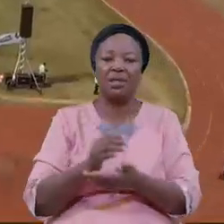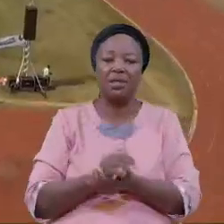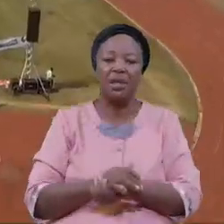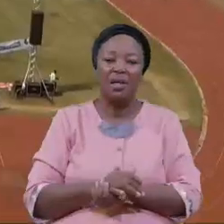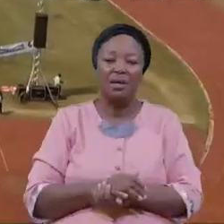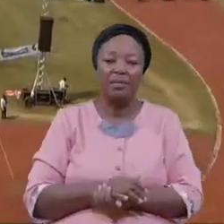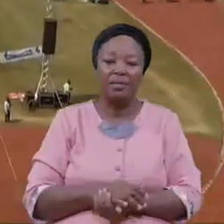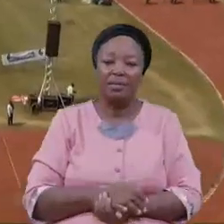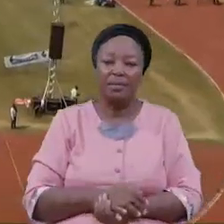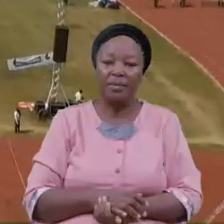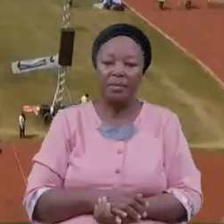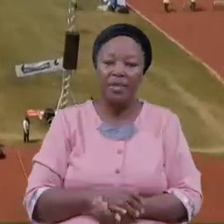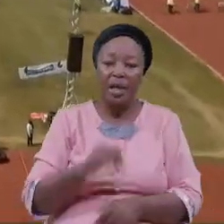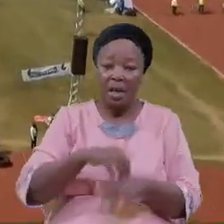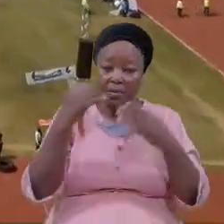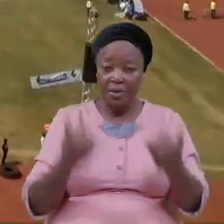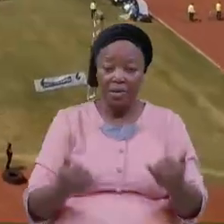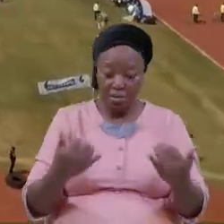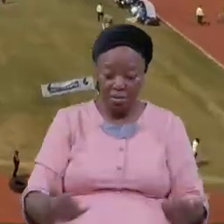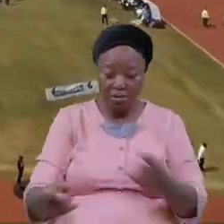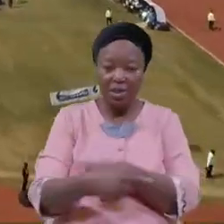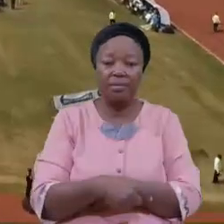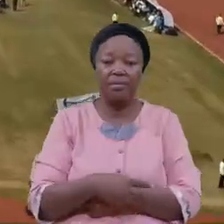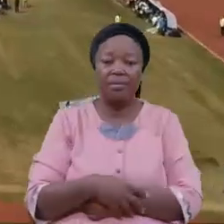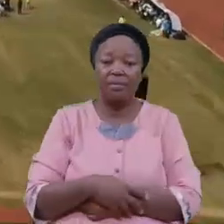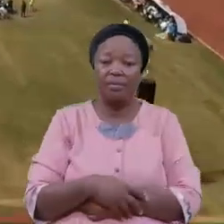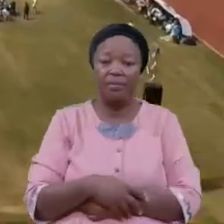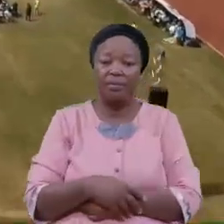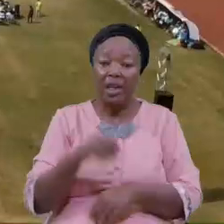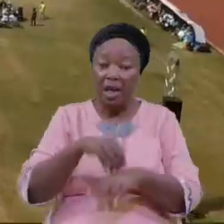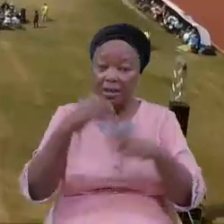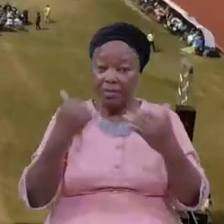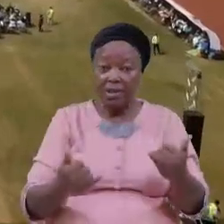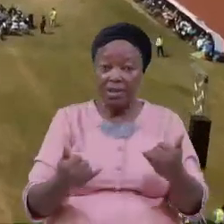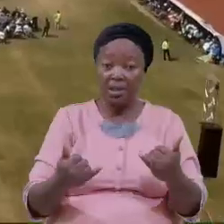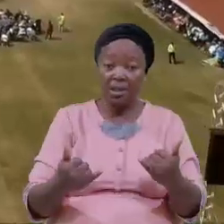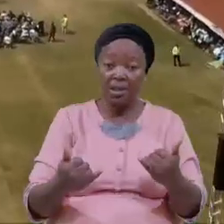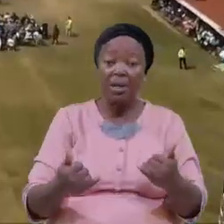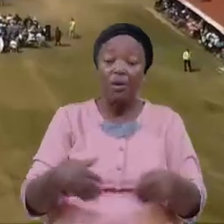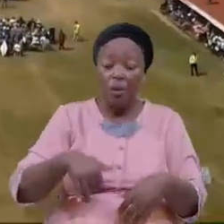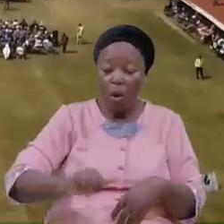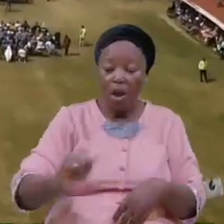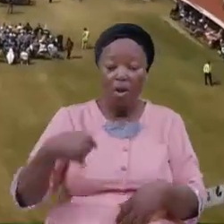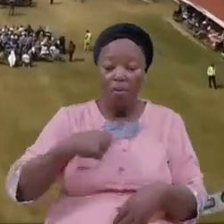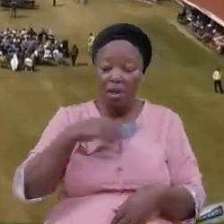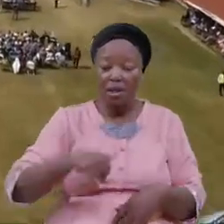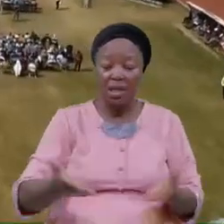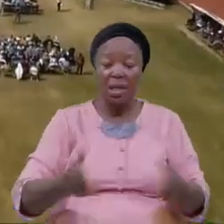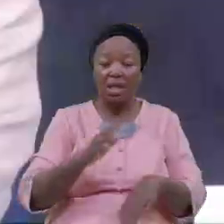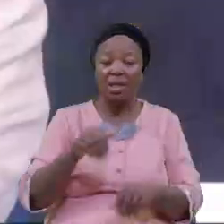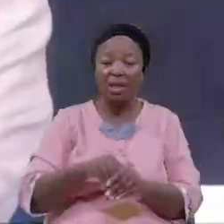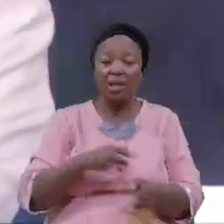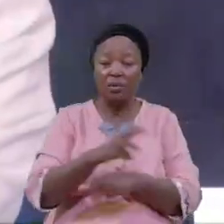At present, today, while we're still here in the world, the provision of a